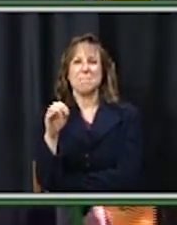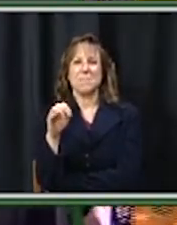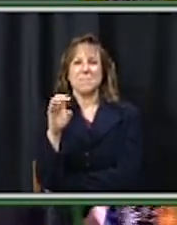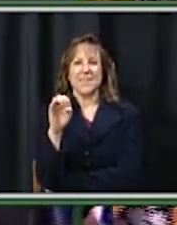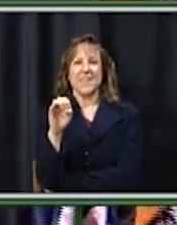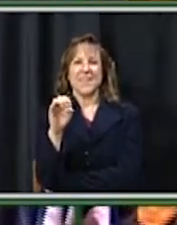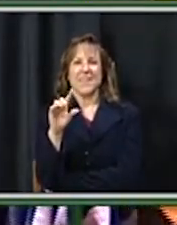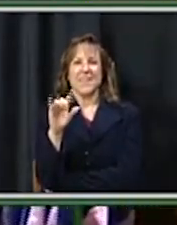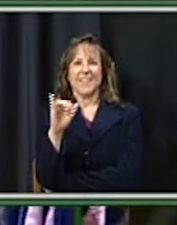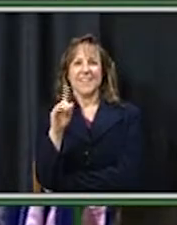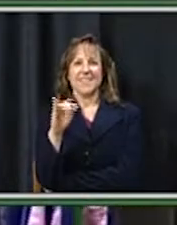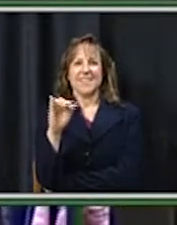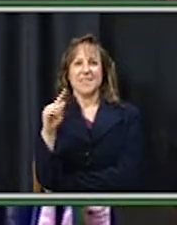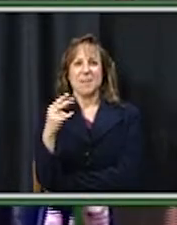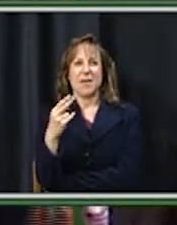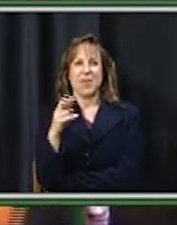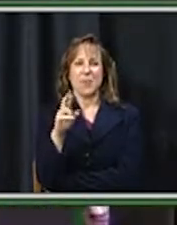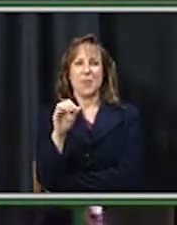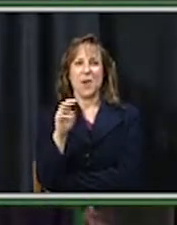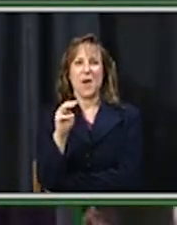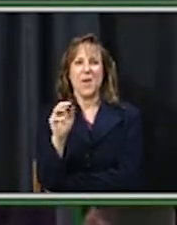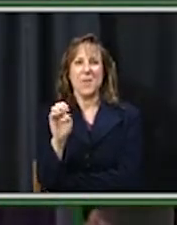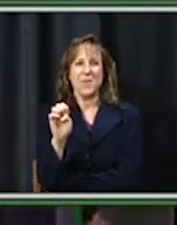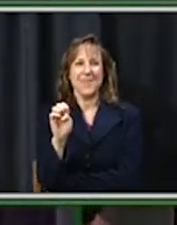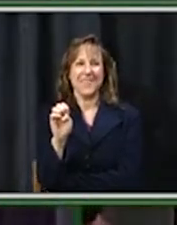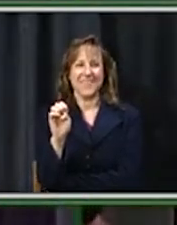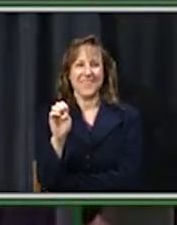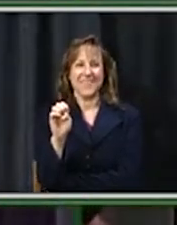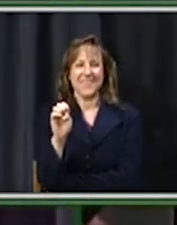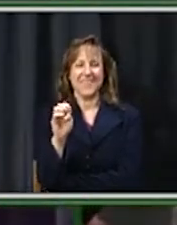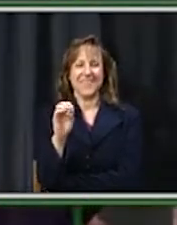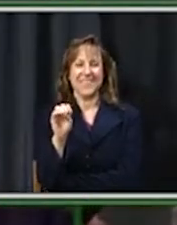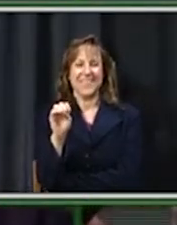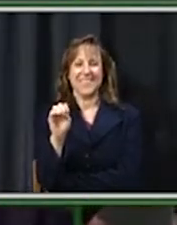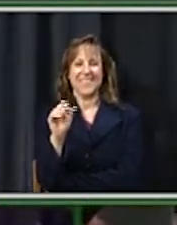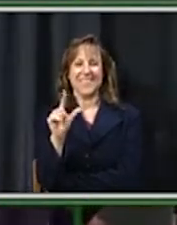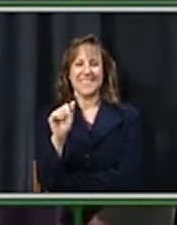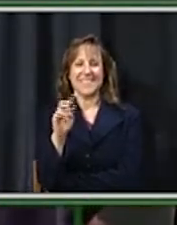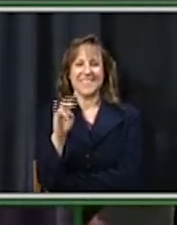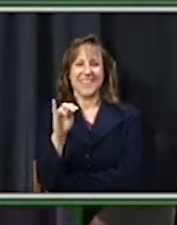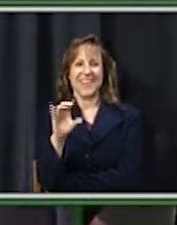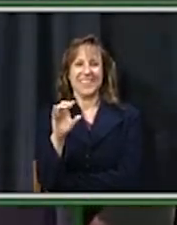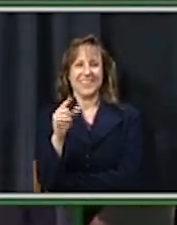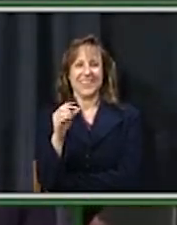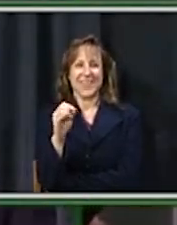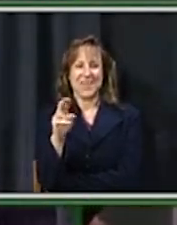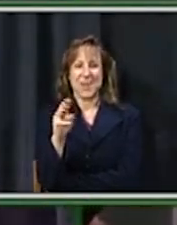Elizabeth Christine Rome. Slavic Gourmeza.